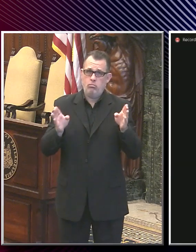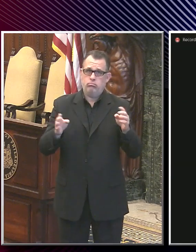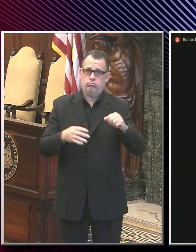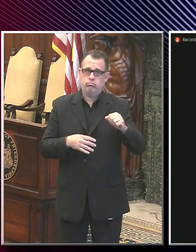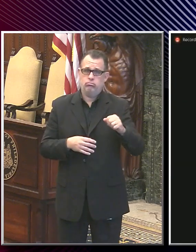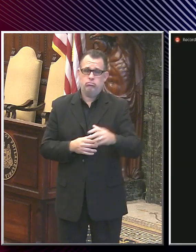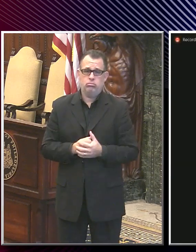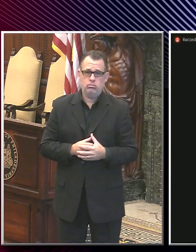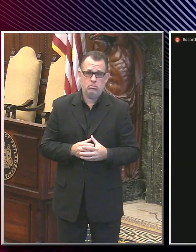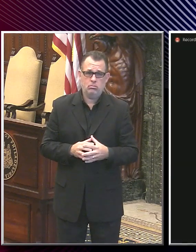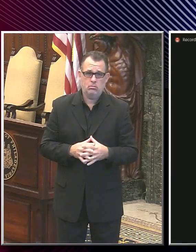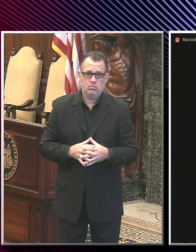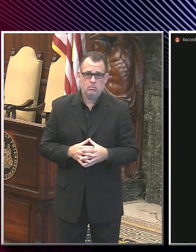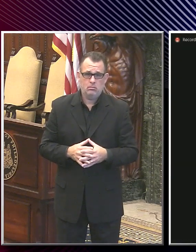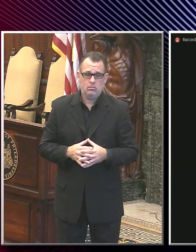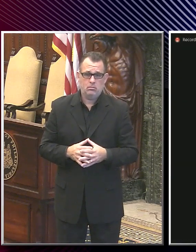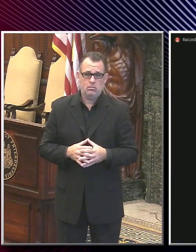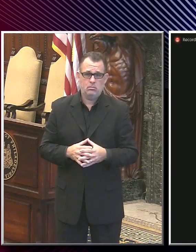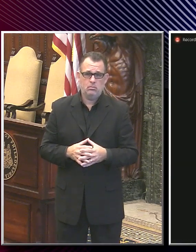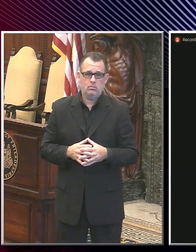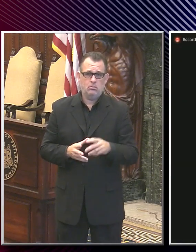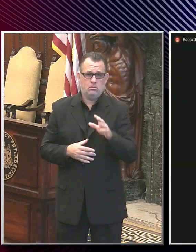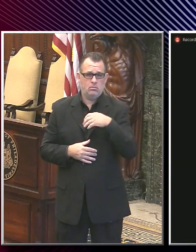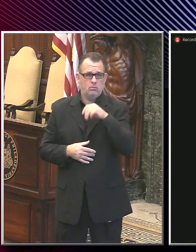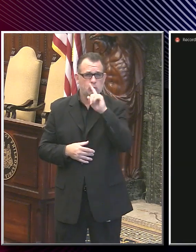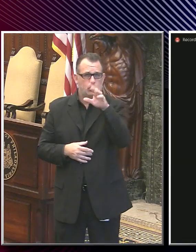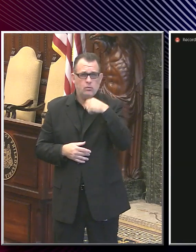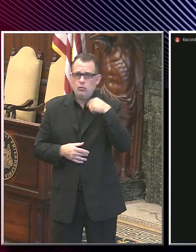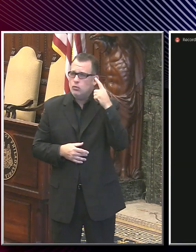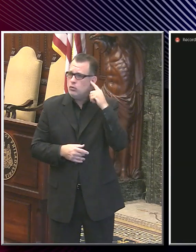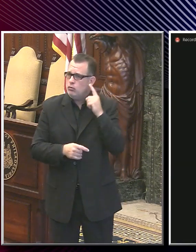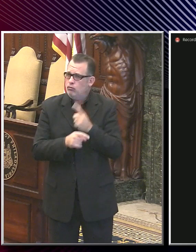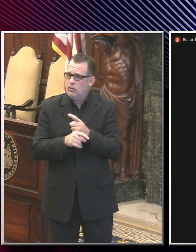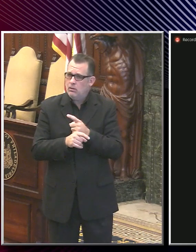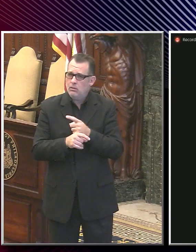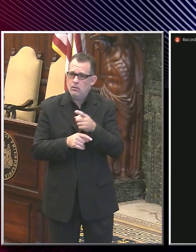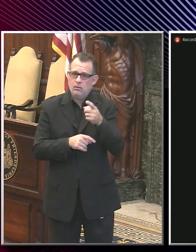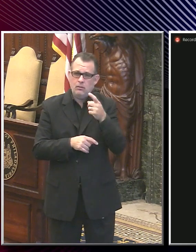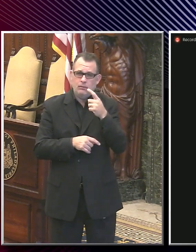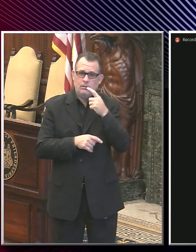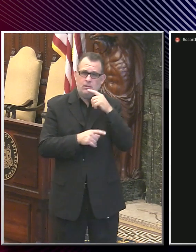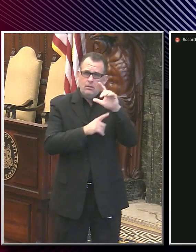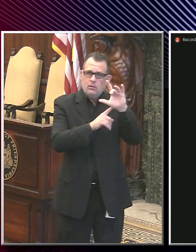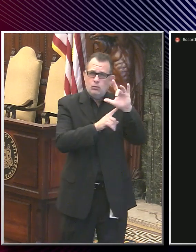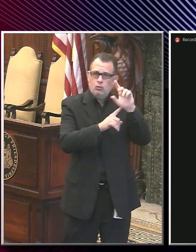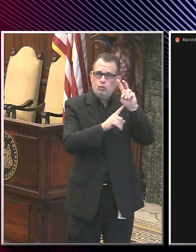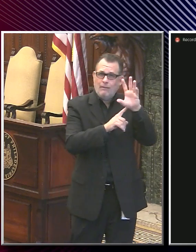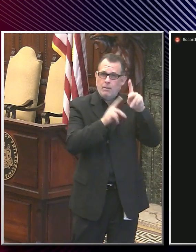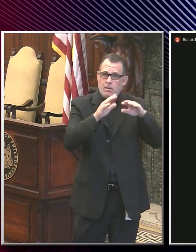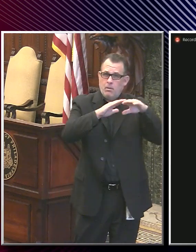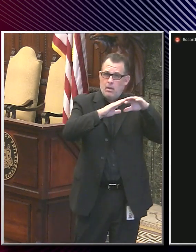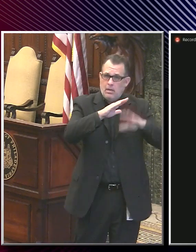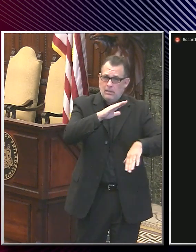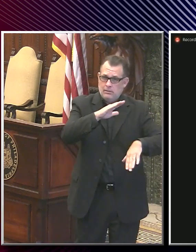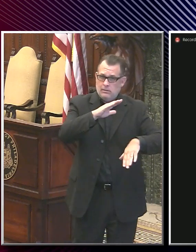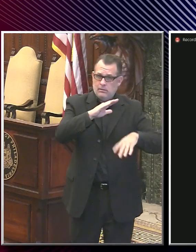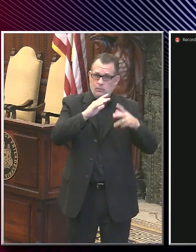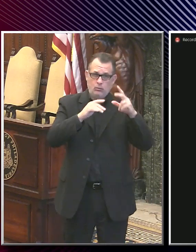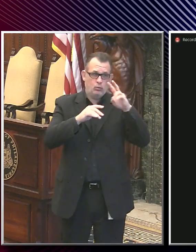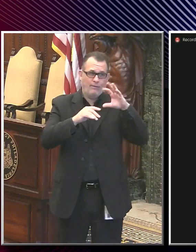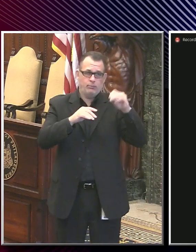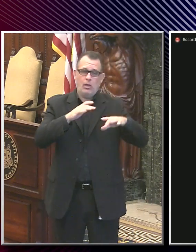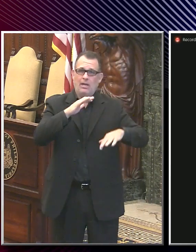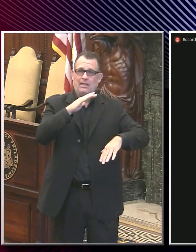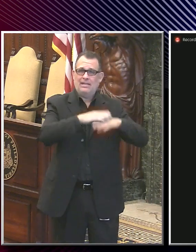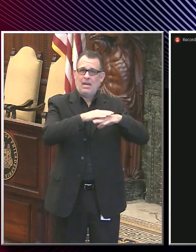you say, and I wasn't sure if I heard you correctly, did you say 25 or fewer people or 25% capacity? And if it's the